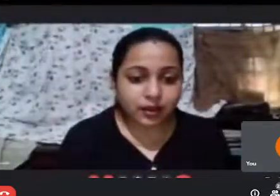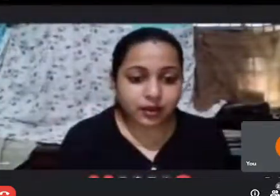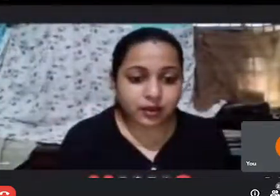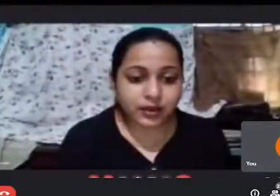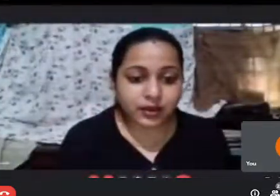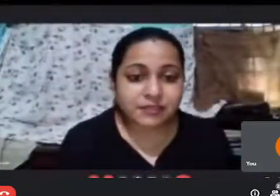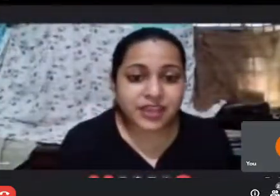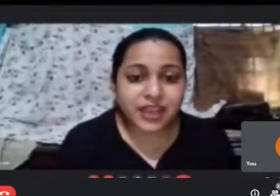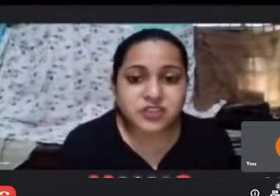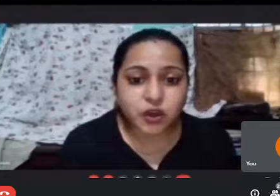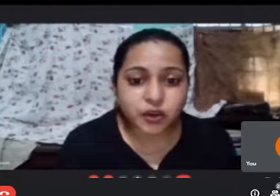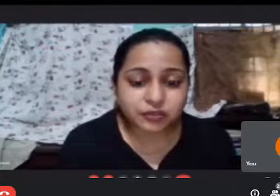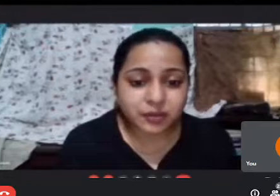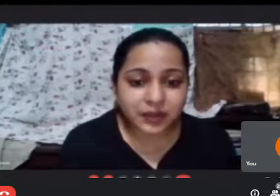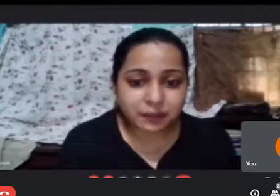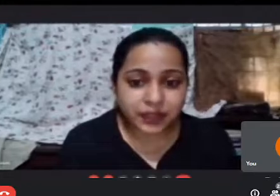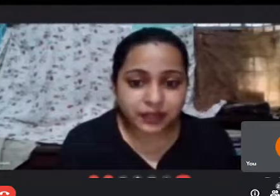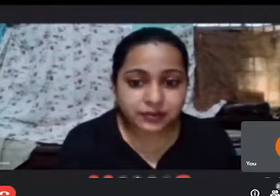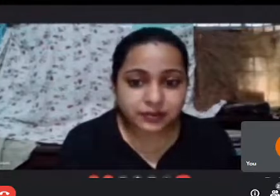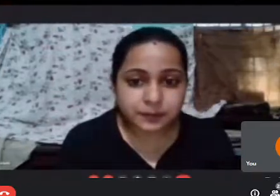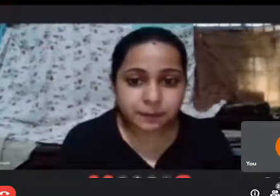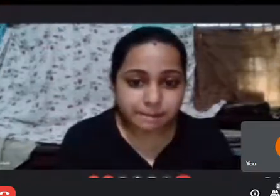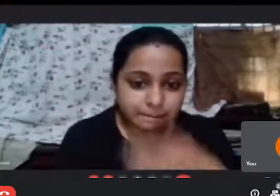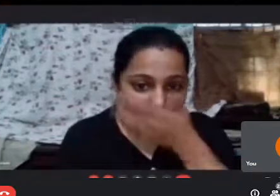Can we have Saurav in my place?